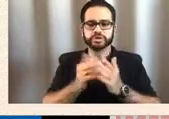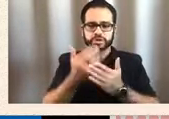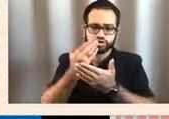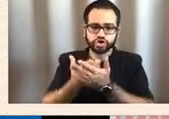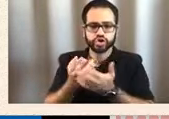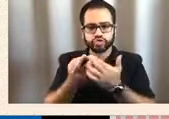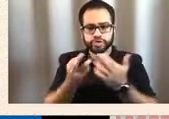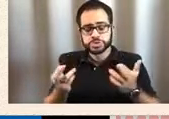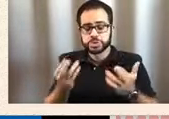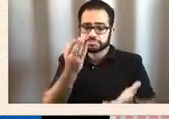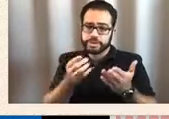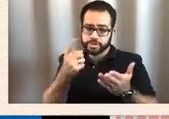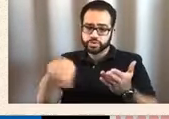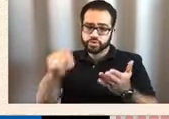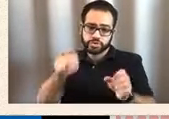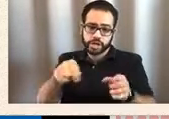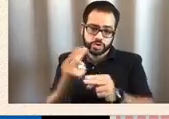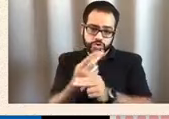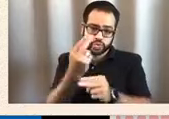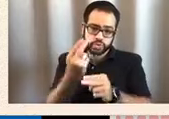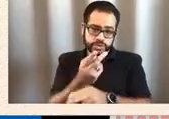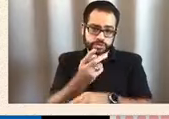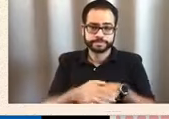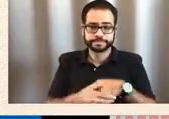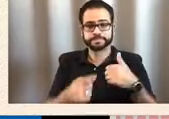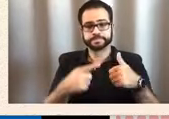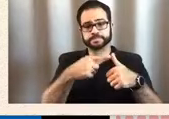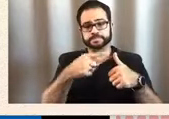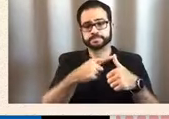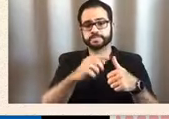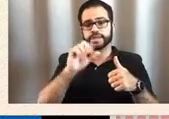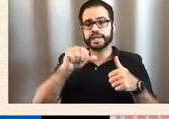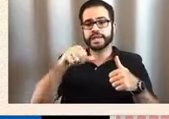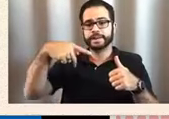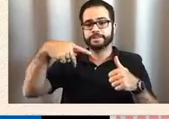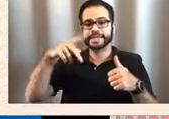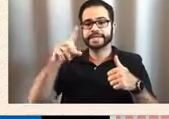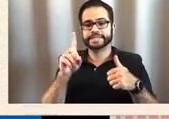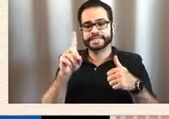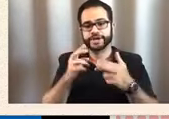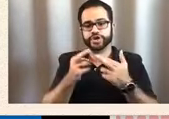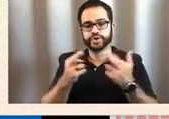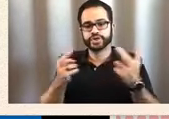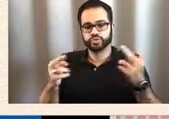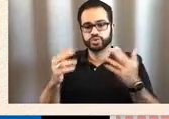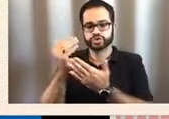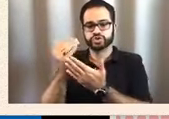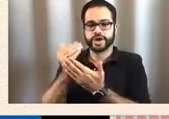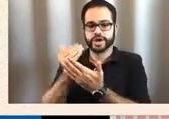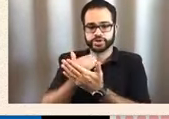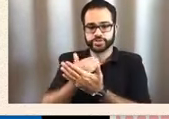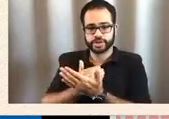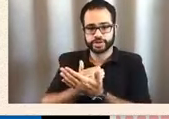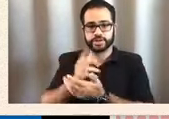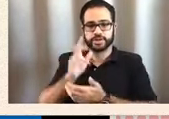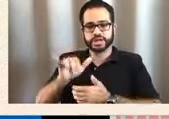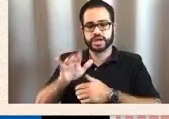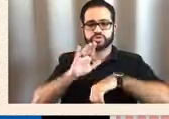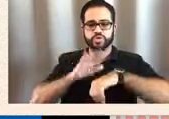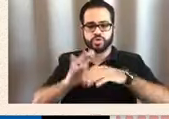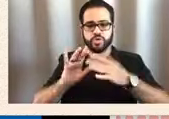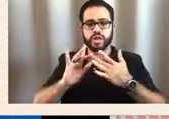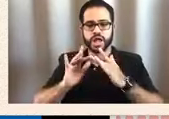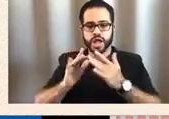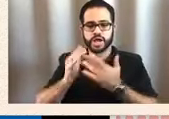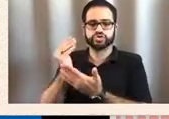you. One is the APD Resource Directory. This is an online directory that